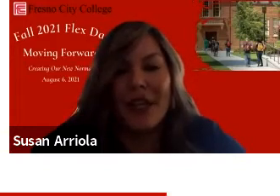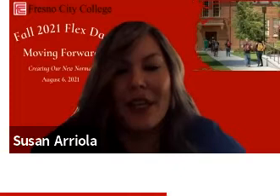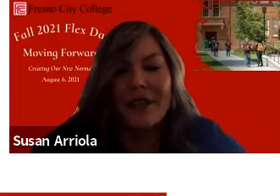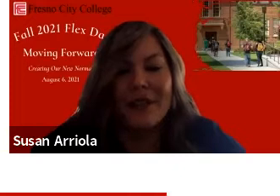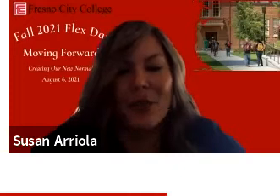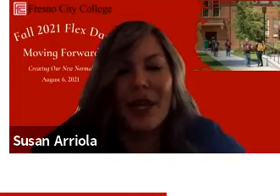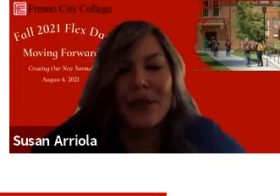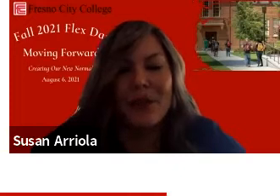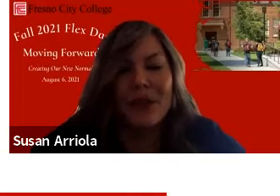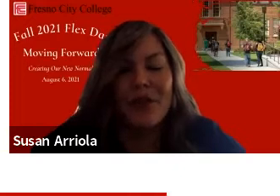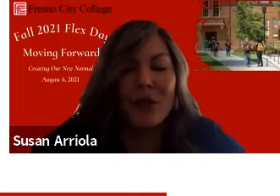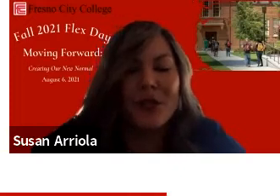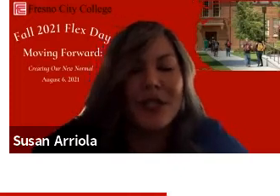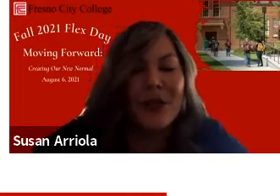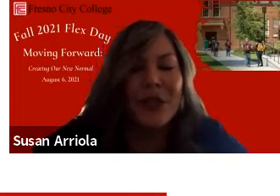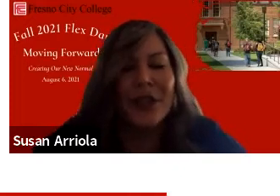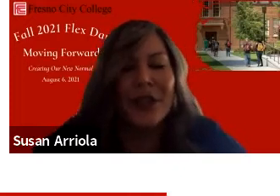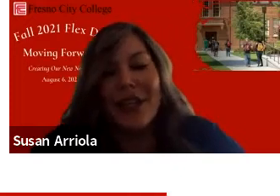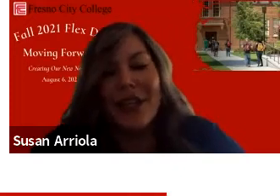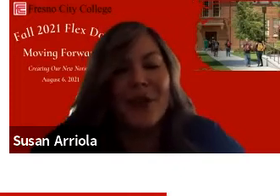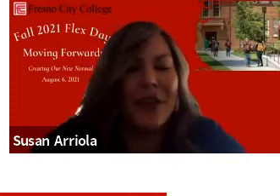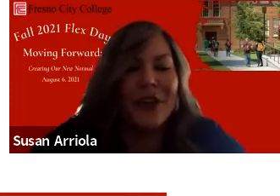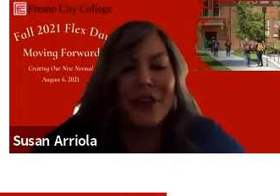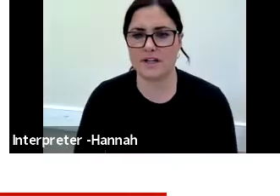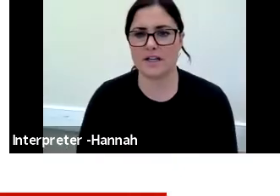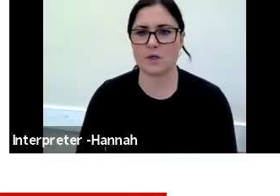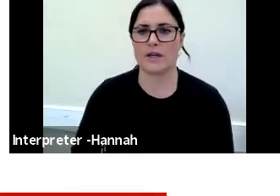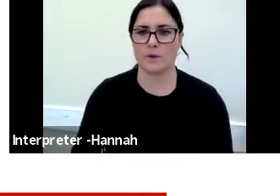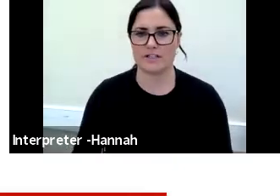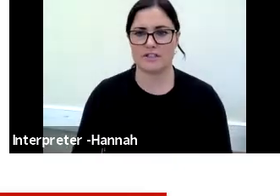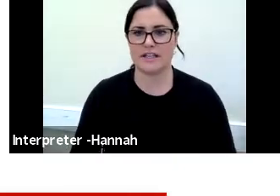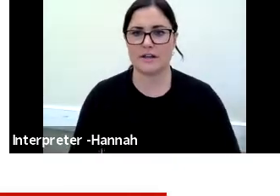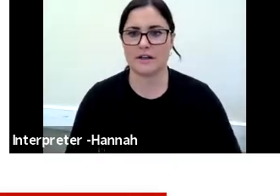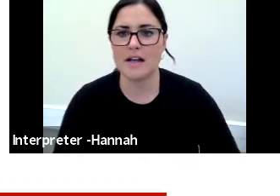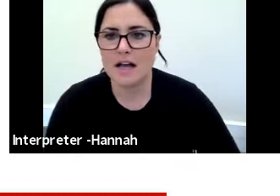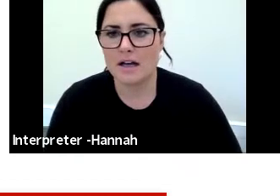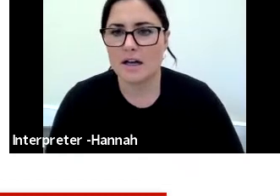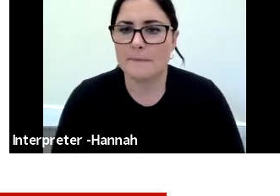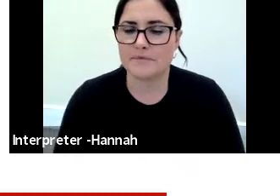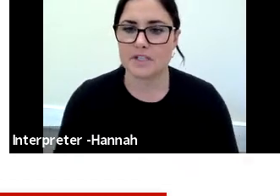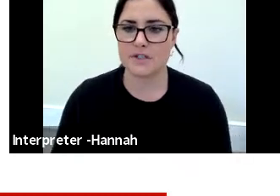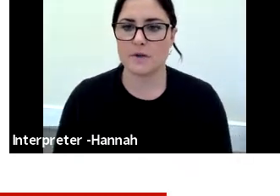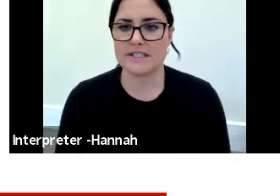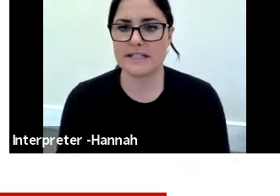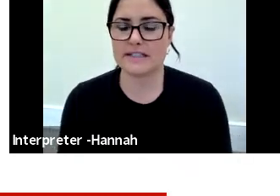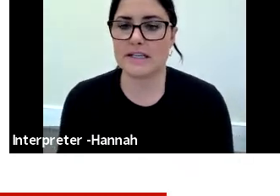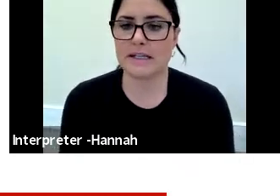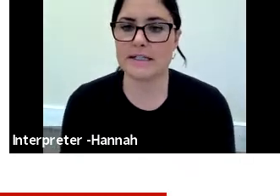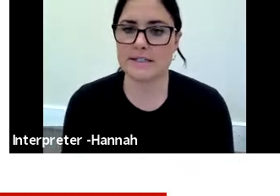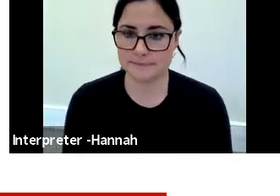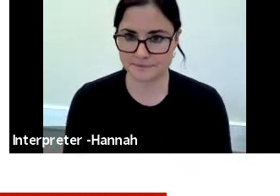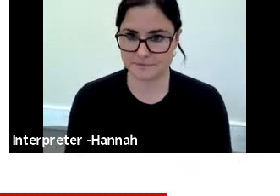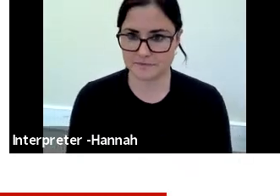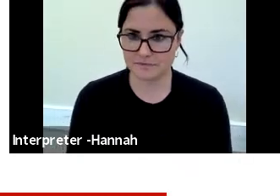have a say in what happens with faculty or. I do have a quick question here. Okay. So this is Nancy,